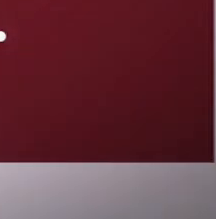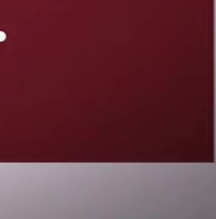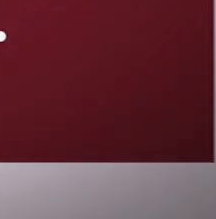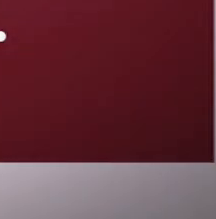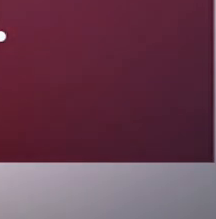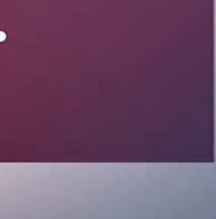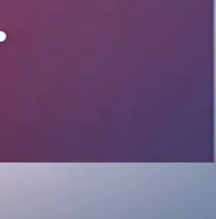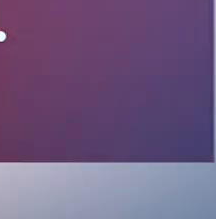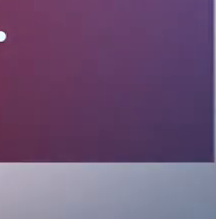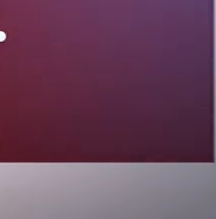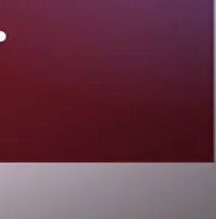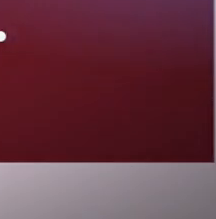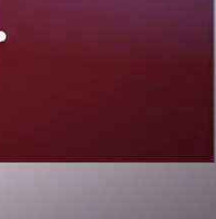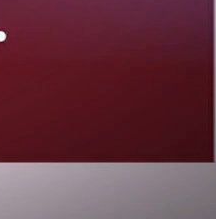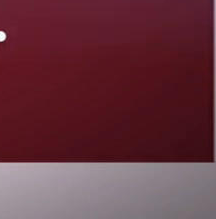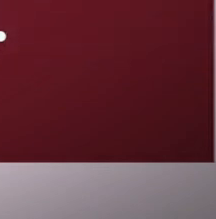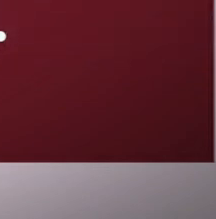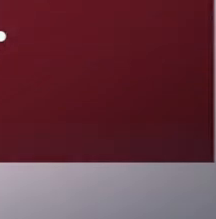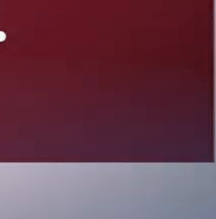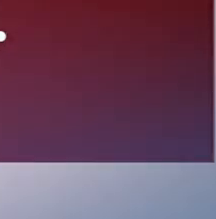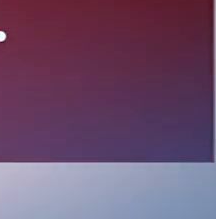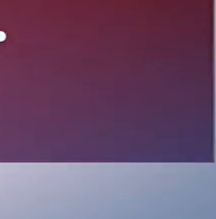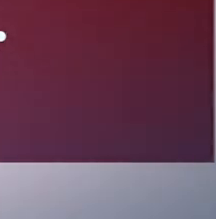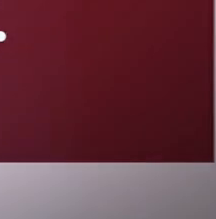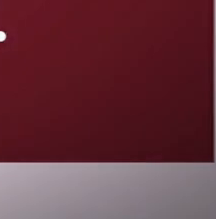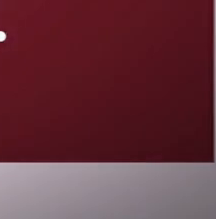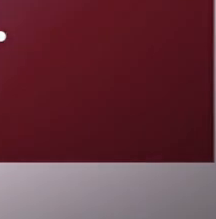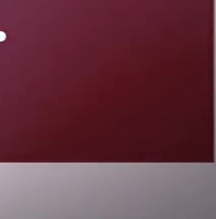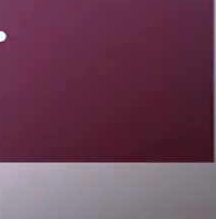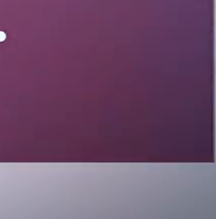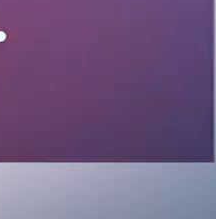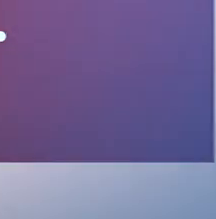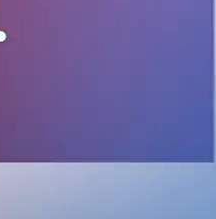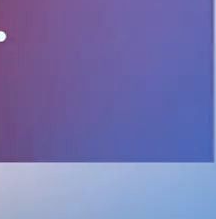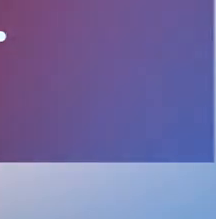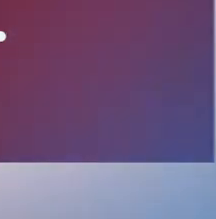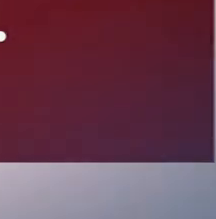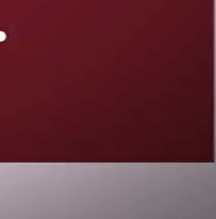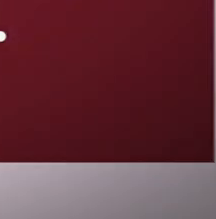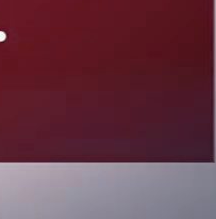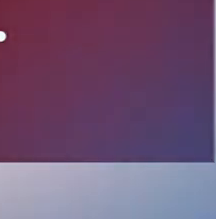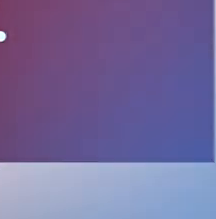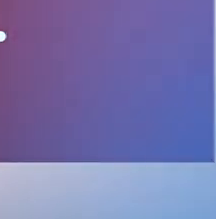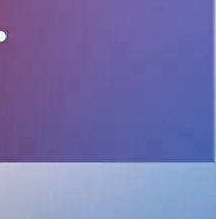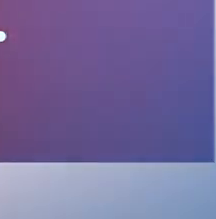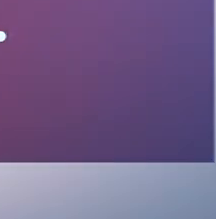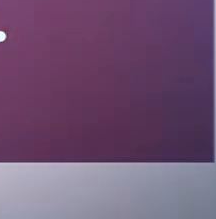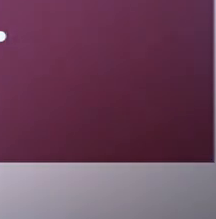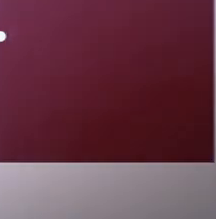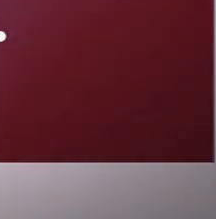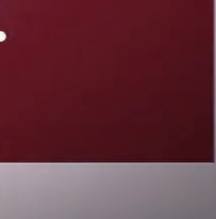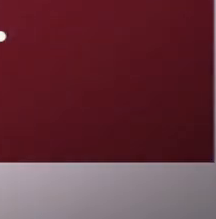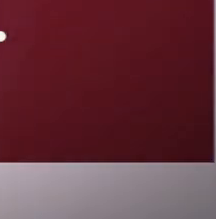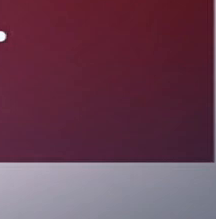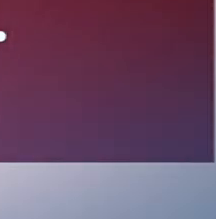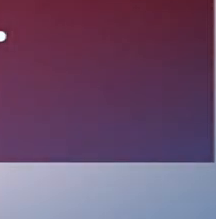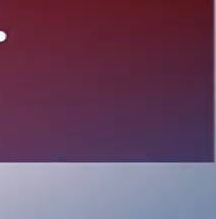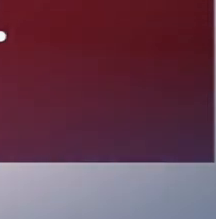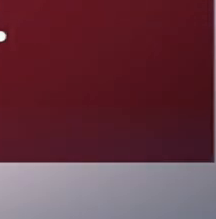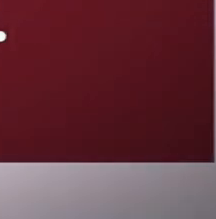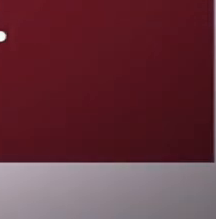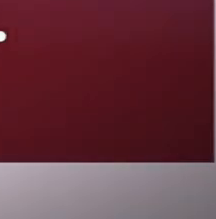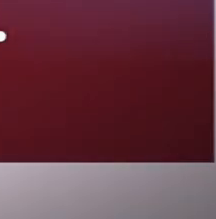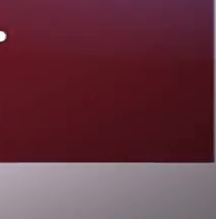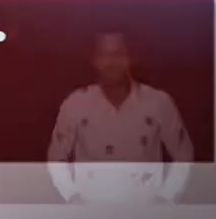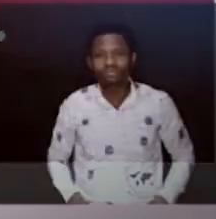singing na no one kwa ku didi in yumakuo and in normal hodwa and wo honing in us. We need to raise the Moses in the